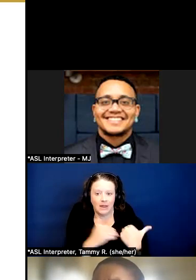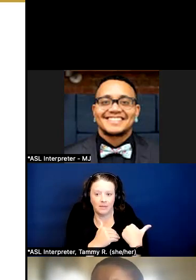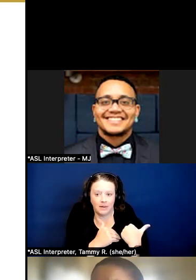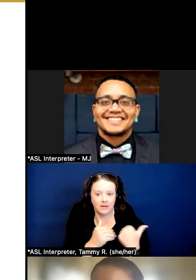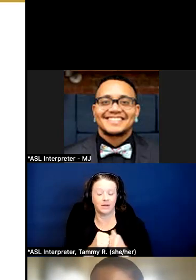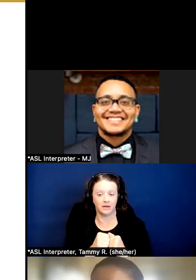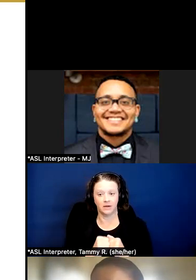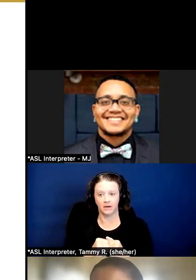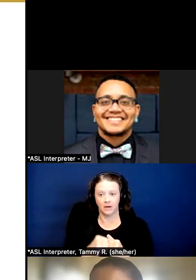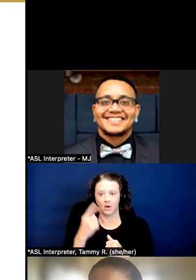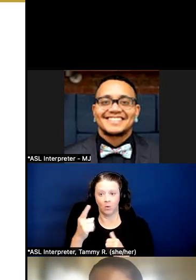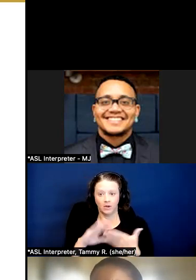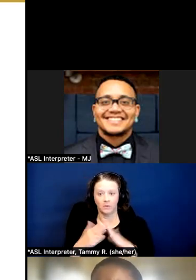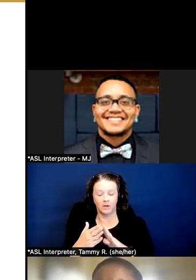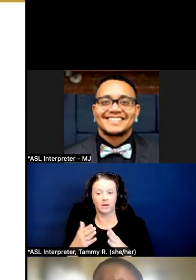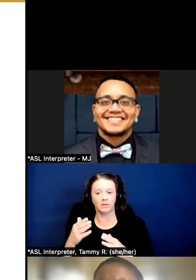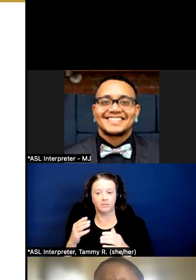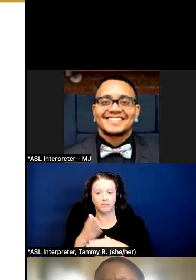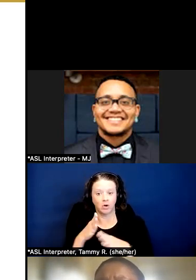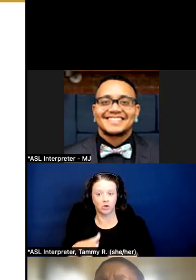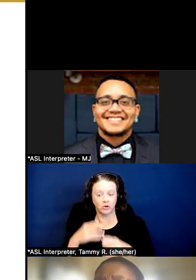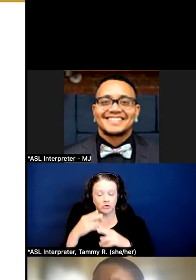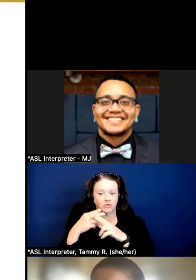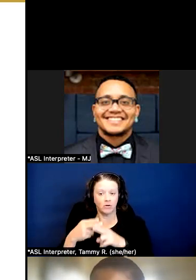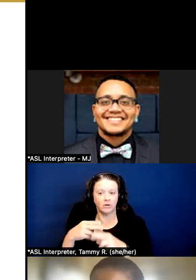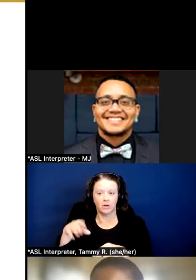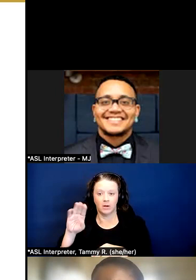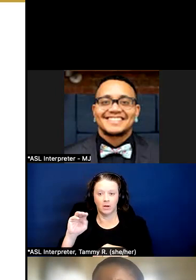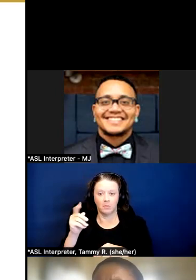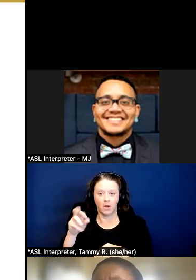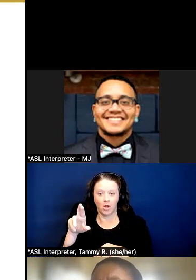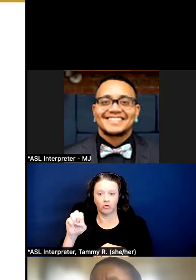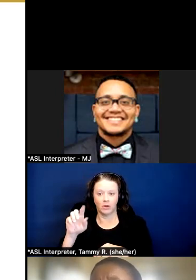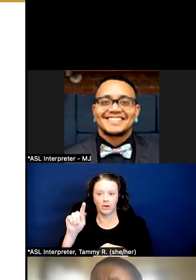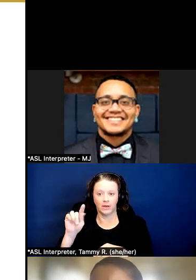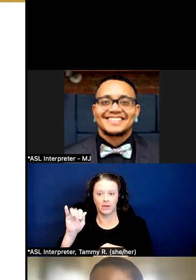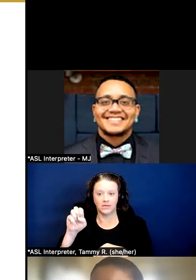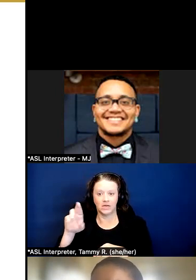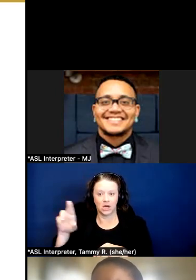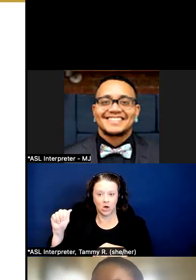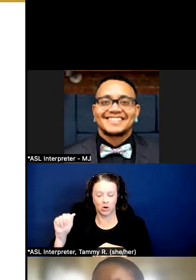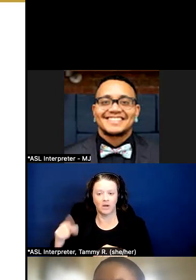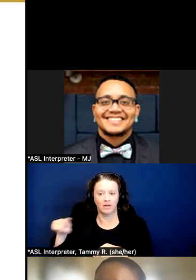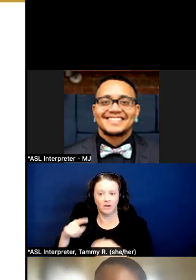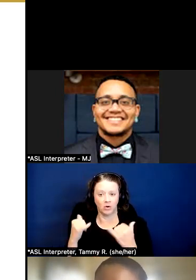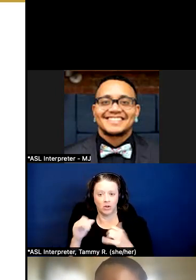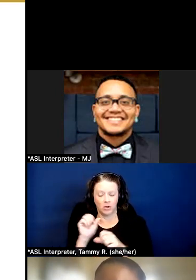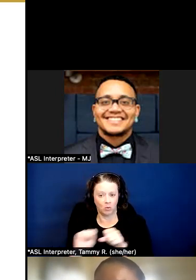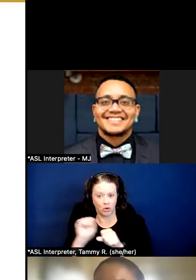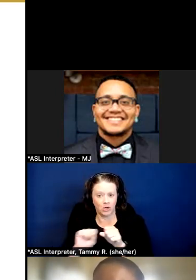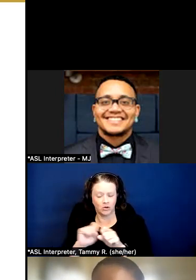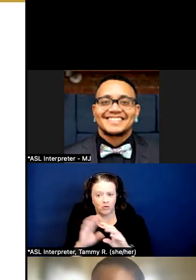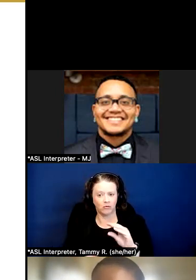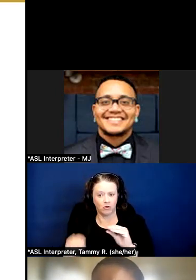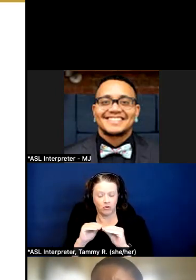of our community partners, Madre Tierra, is currently working to further examine how housing cooperatives